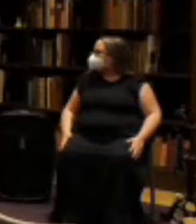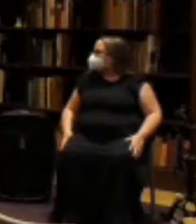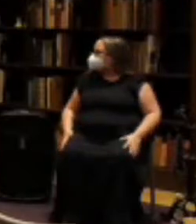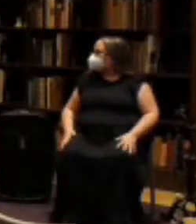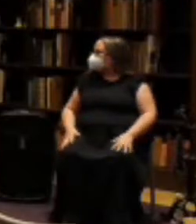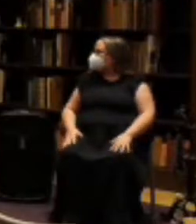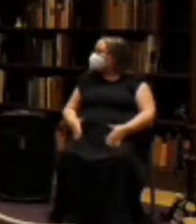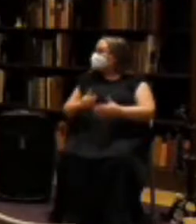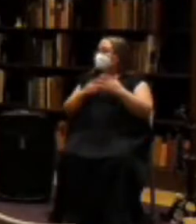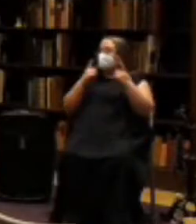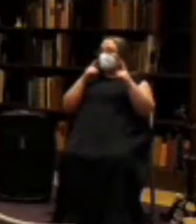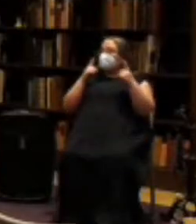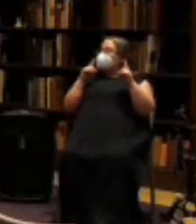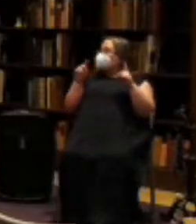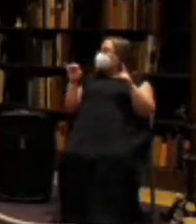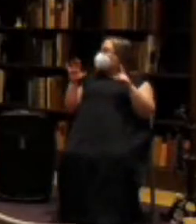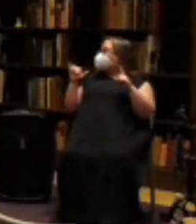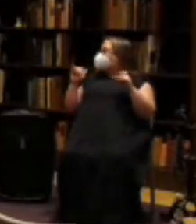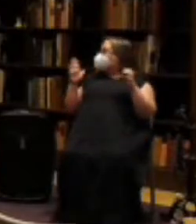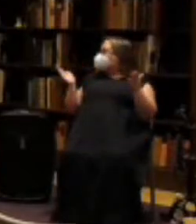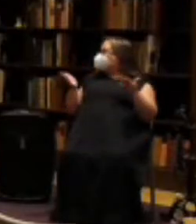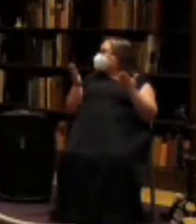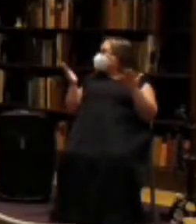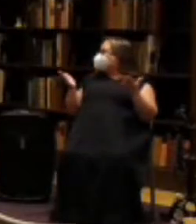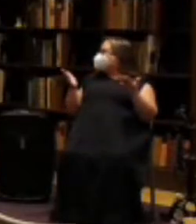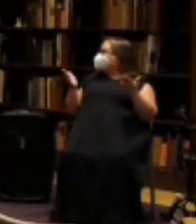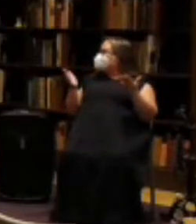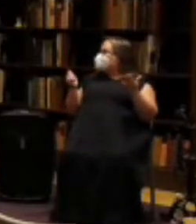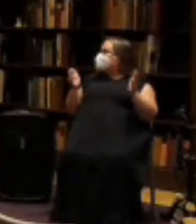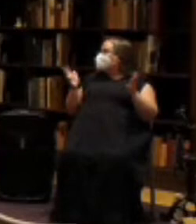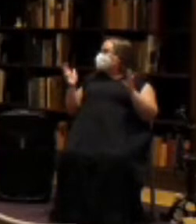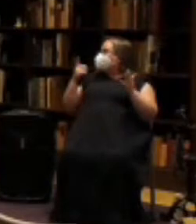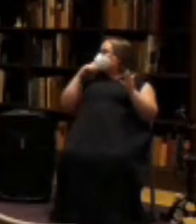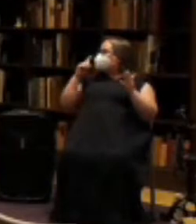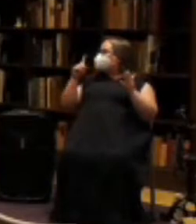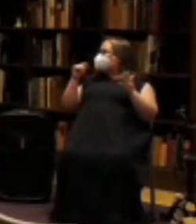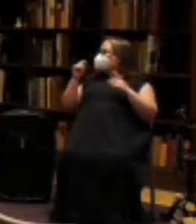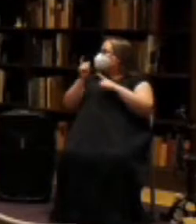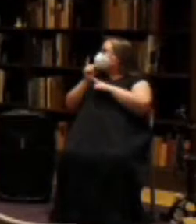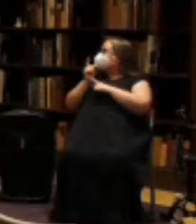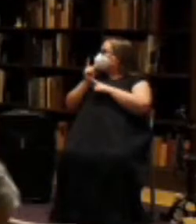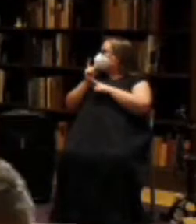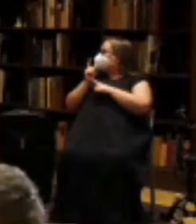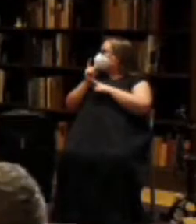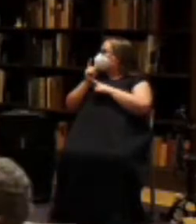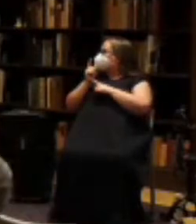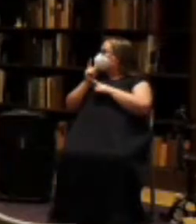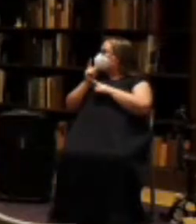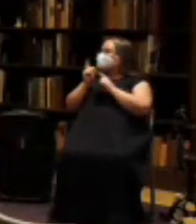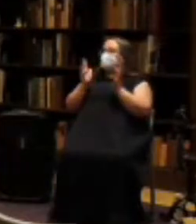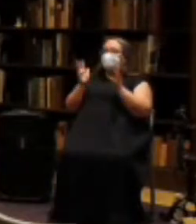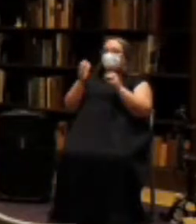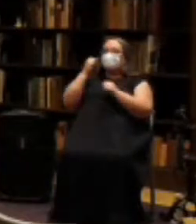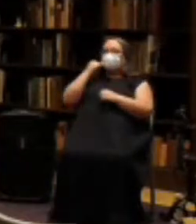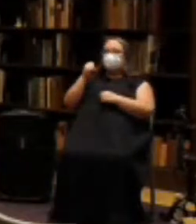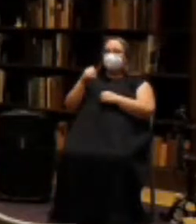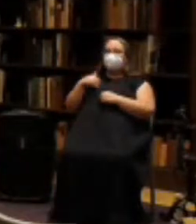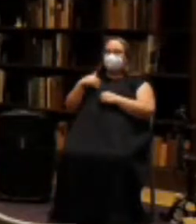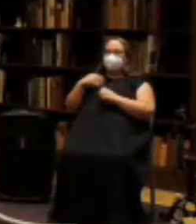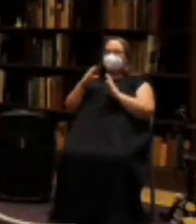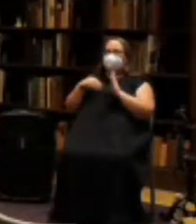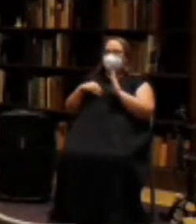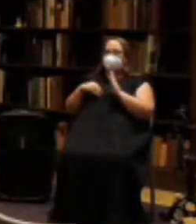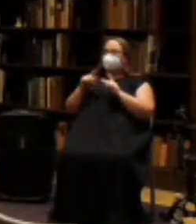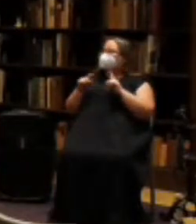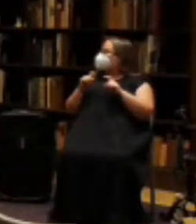A couple quick things. Mary will be here. We can hang out for about 20 minutes. She's here to chat. If you have completed